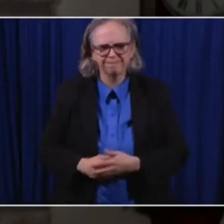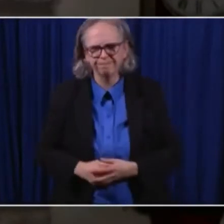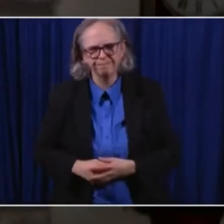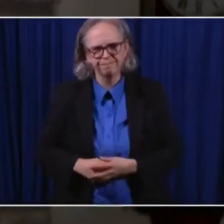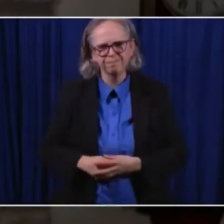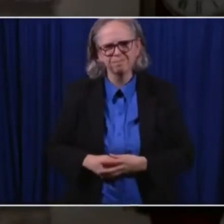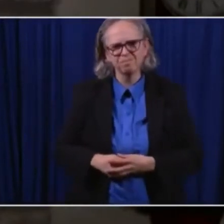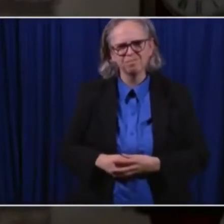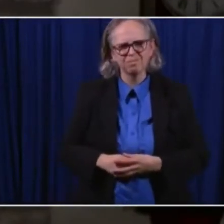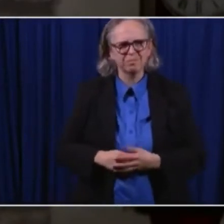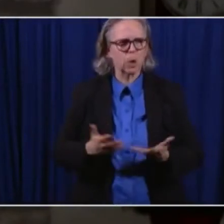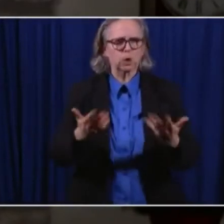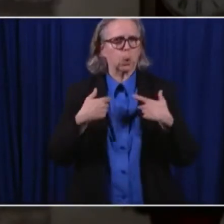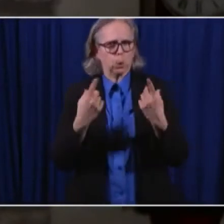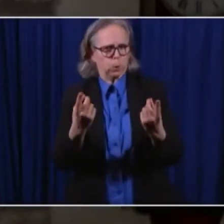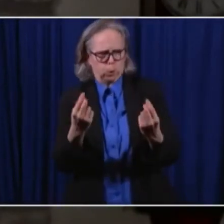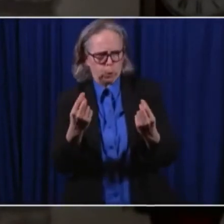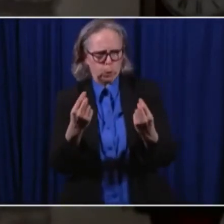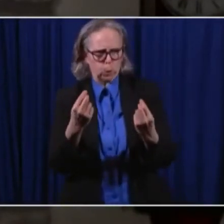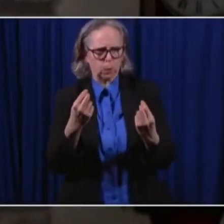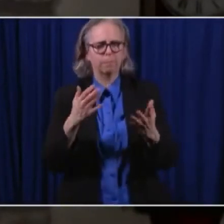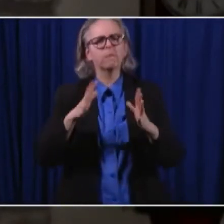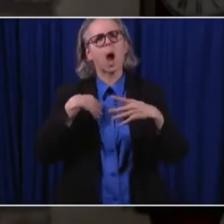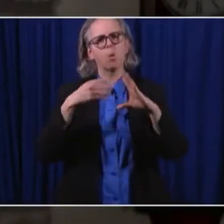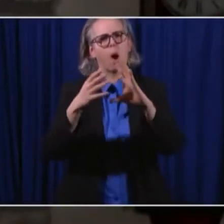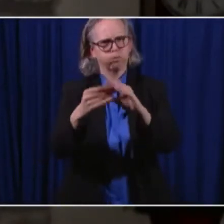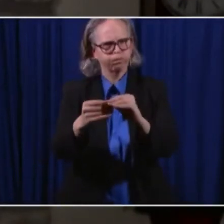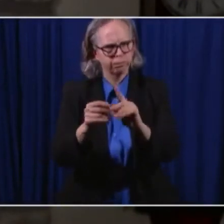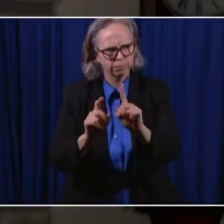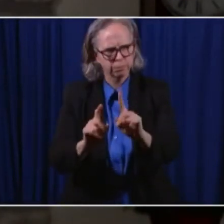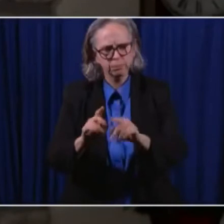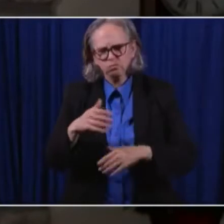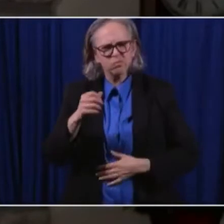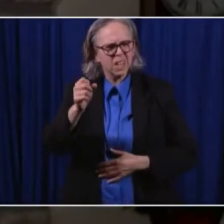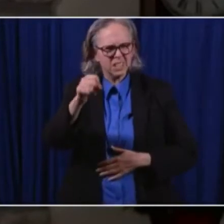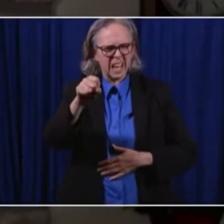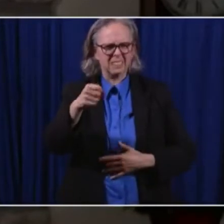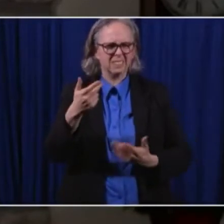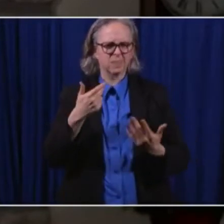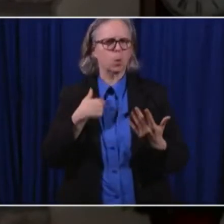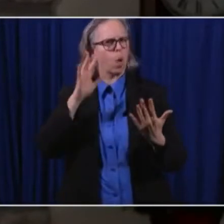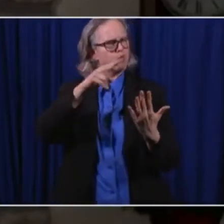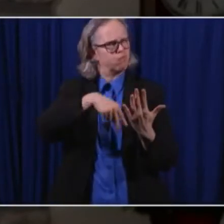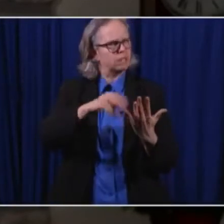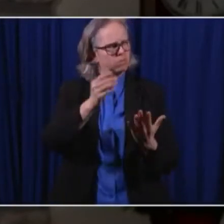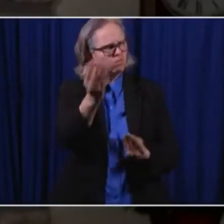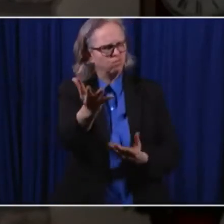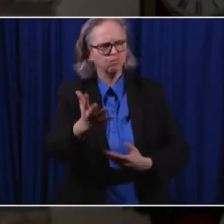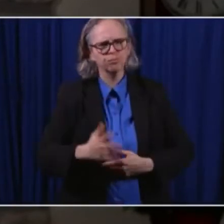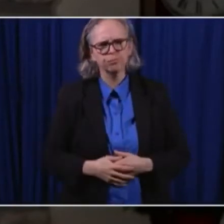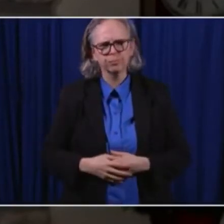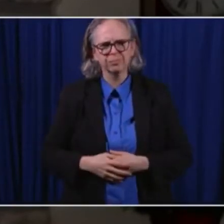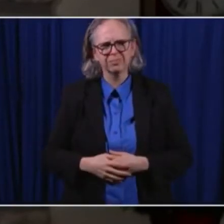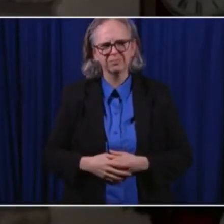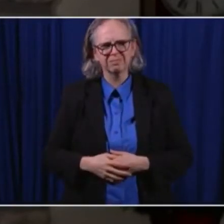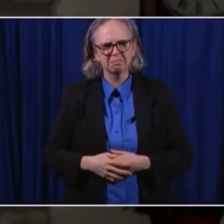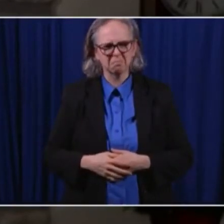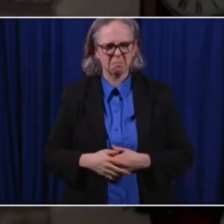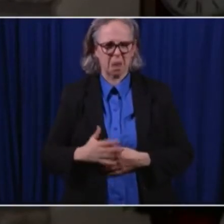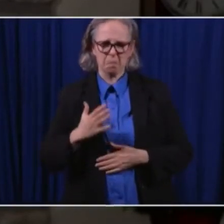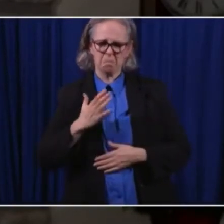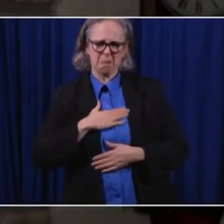letter, so I will certainly look at that letter. And I think I've made my position pretty